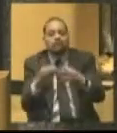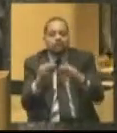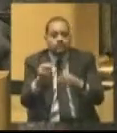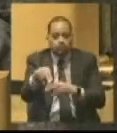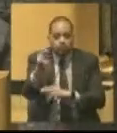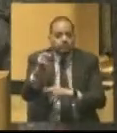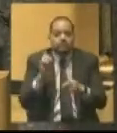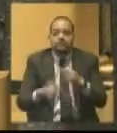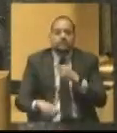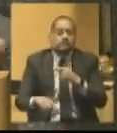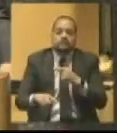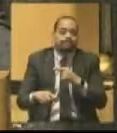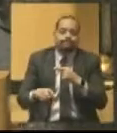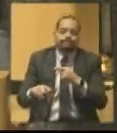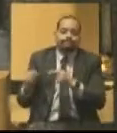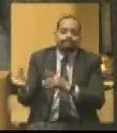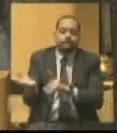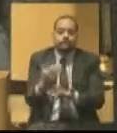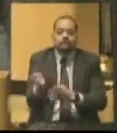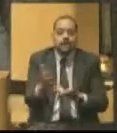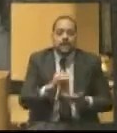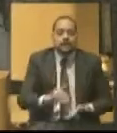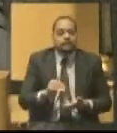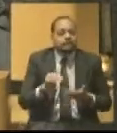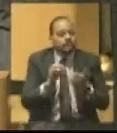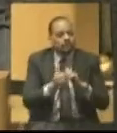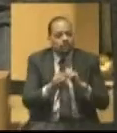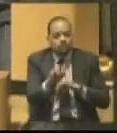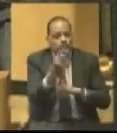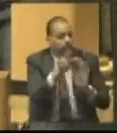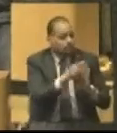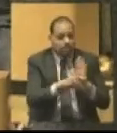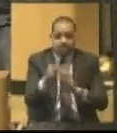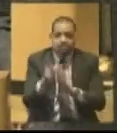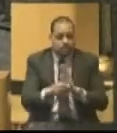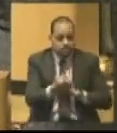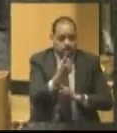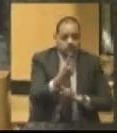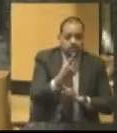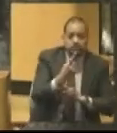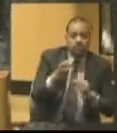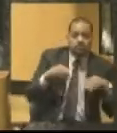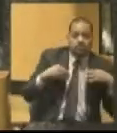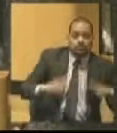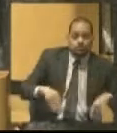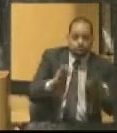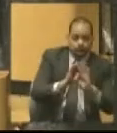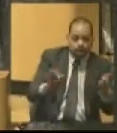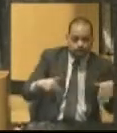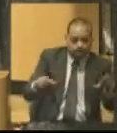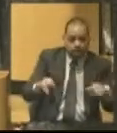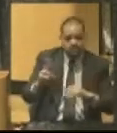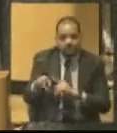return of fugitive slaves. What does the War Department do to implement these 2 policies? It authorizes Butler to emancipate